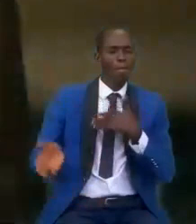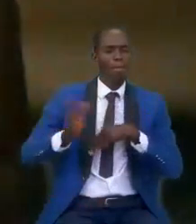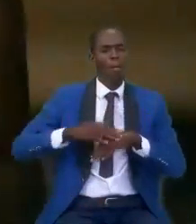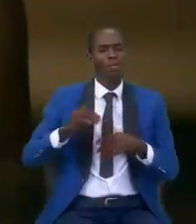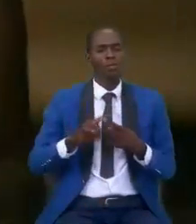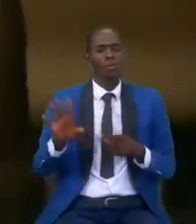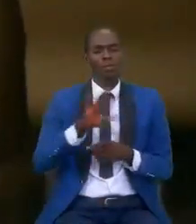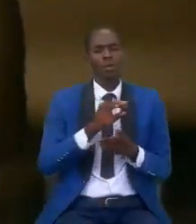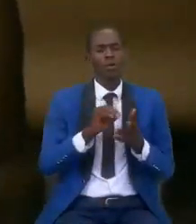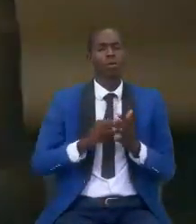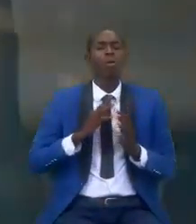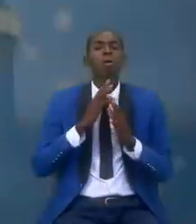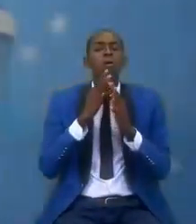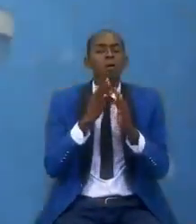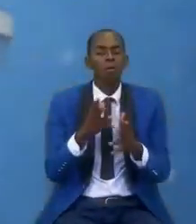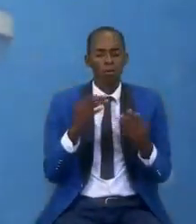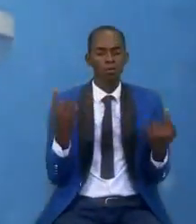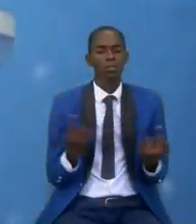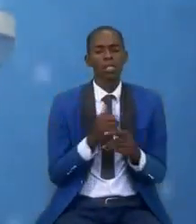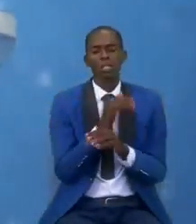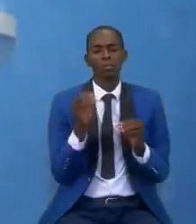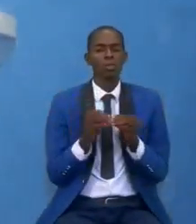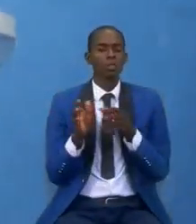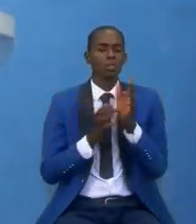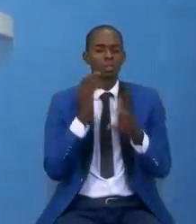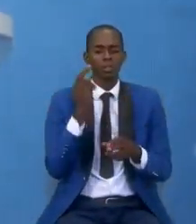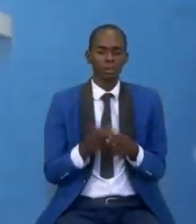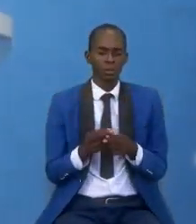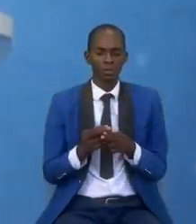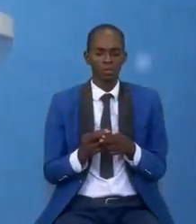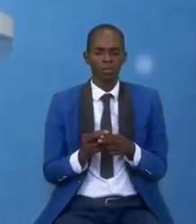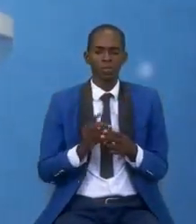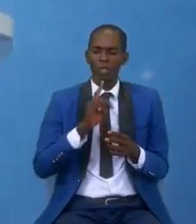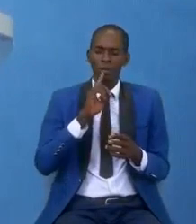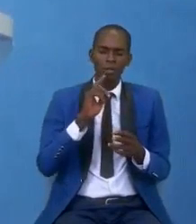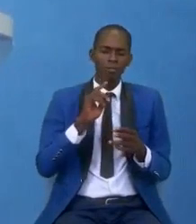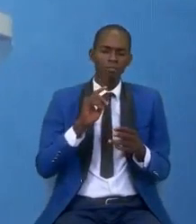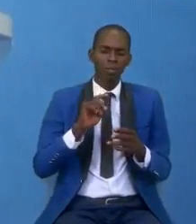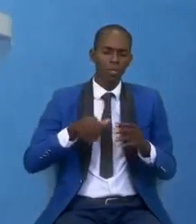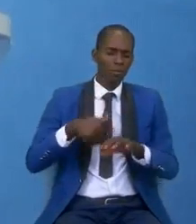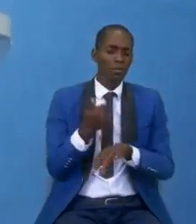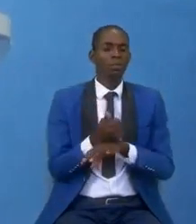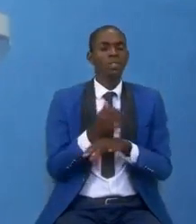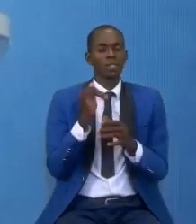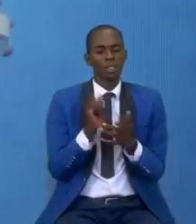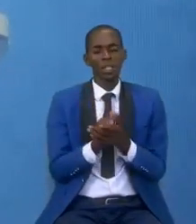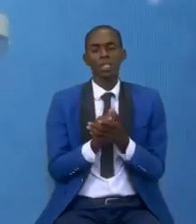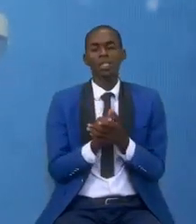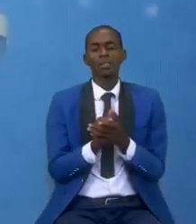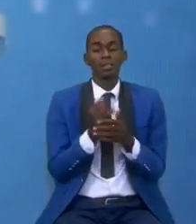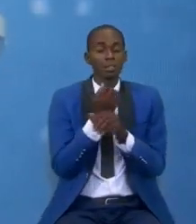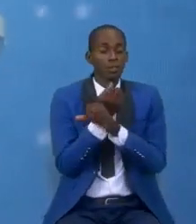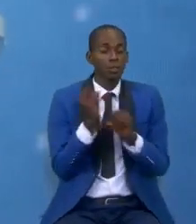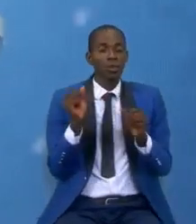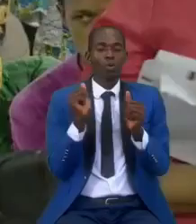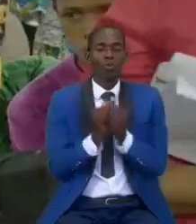name. Confirm that salvation with the joy of your presence in their hearts. Thank you,